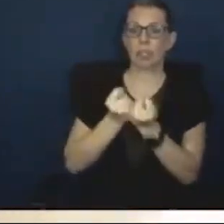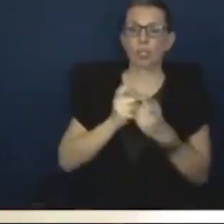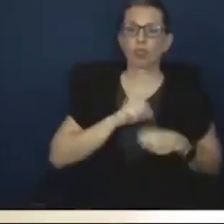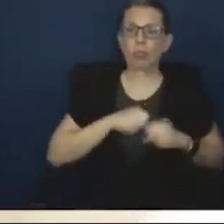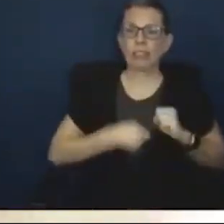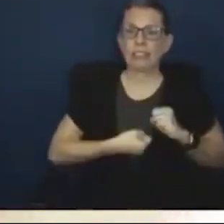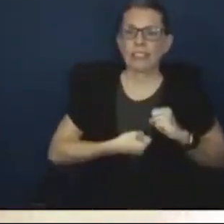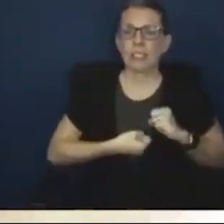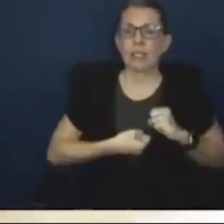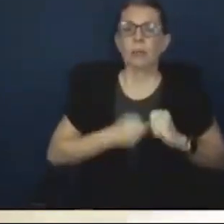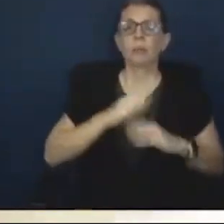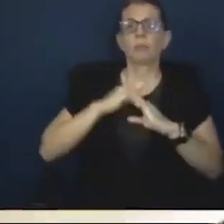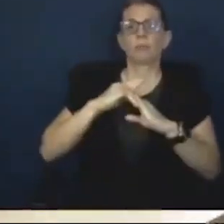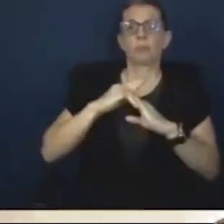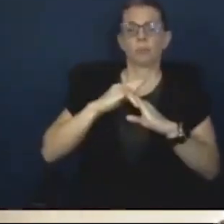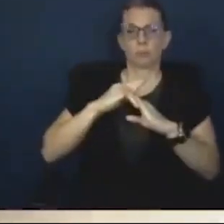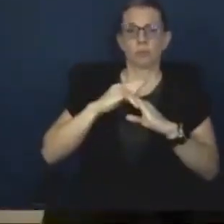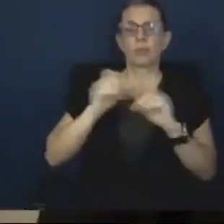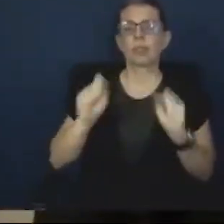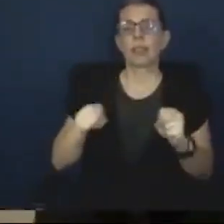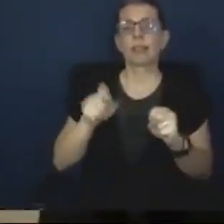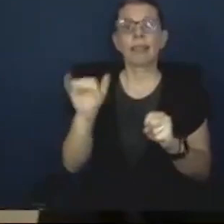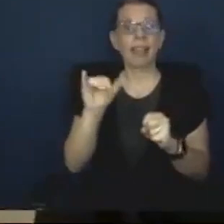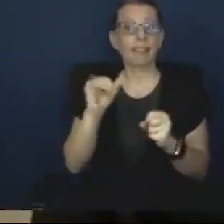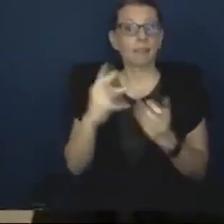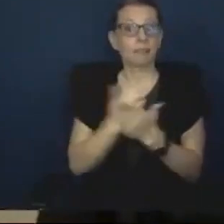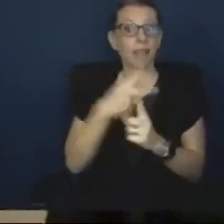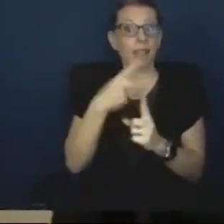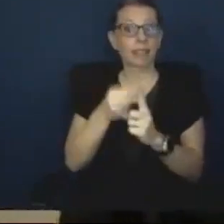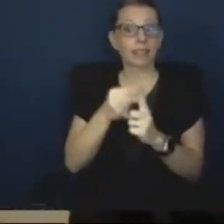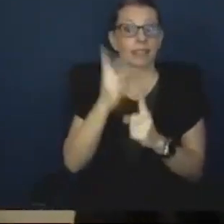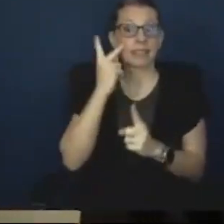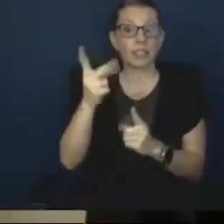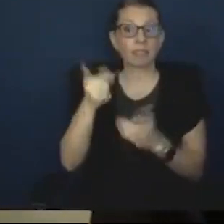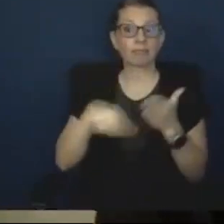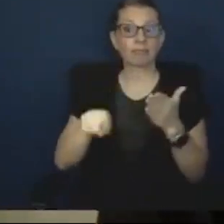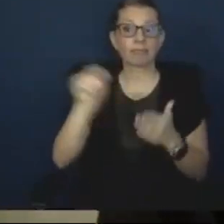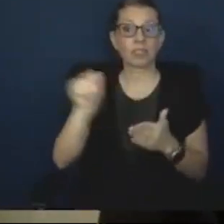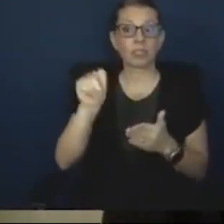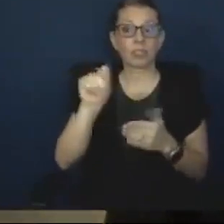preventative measures like a vaccination. We'll see you back here on Tuesday morning at 8.